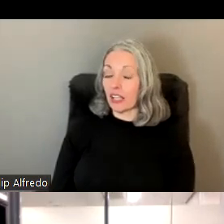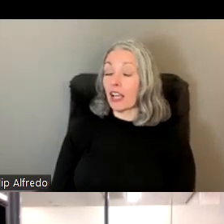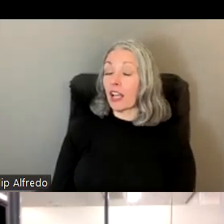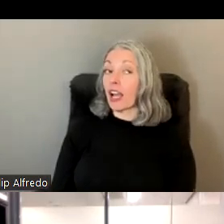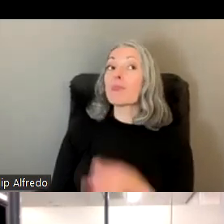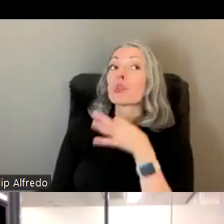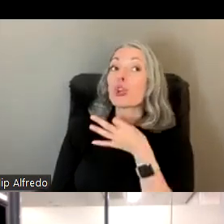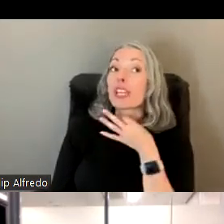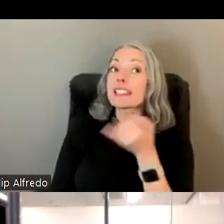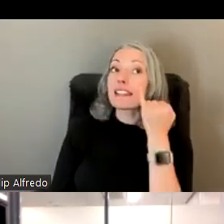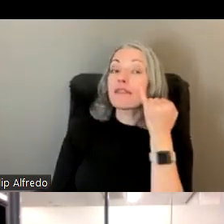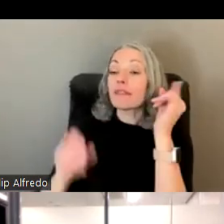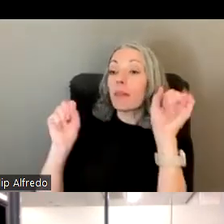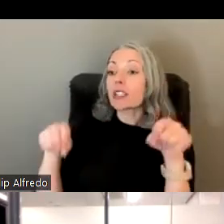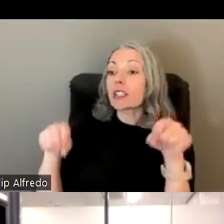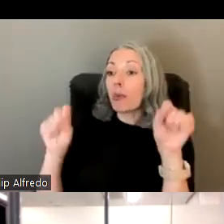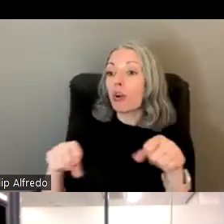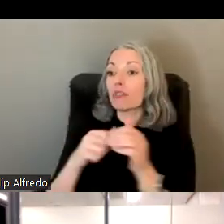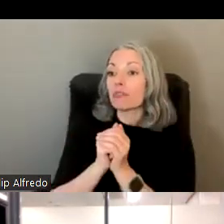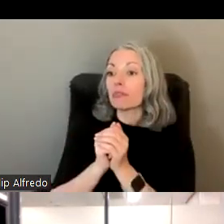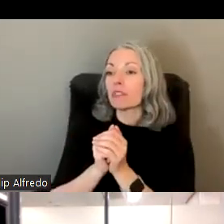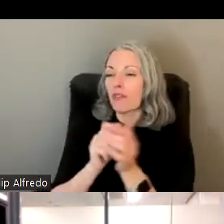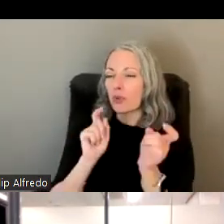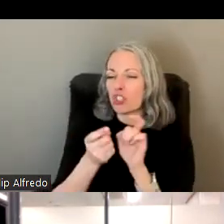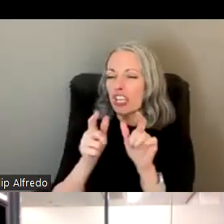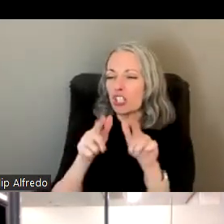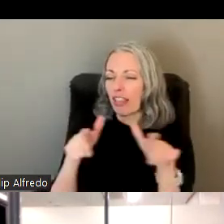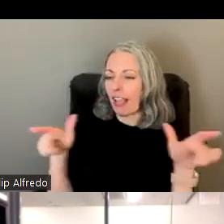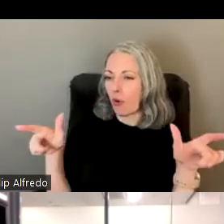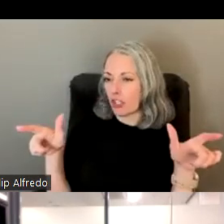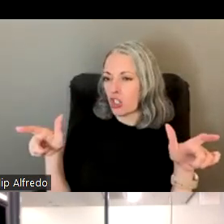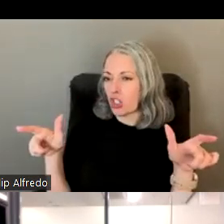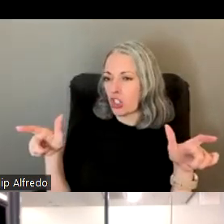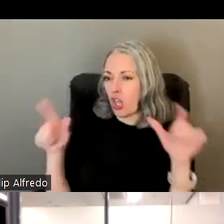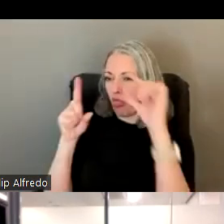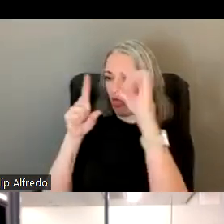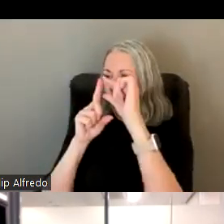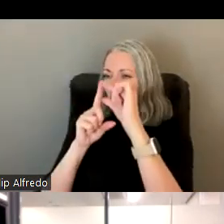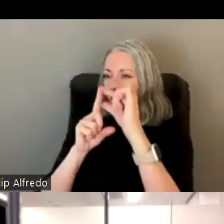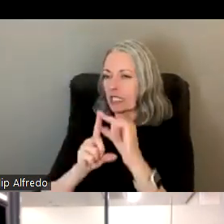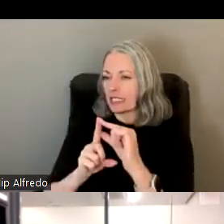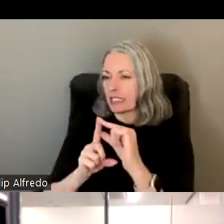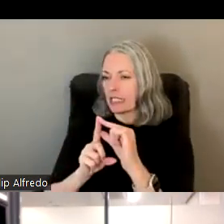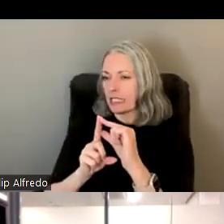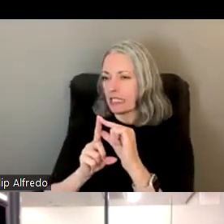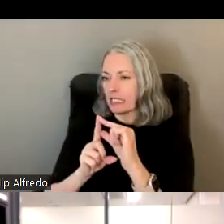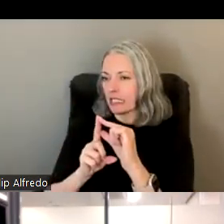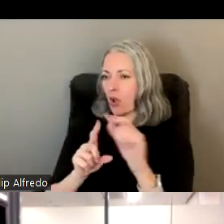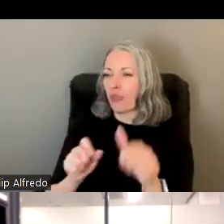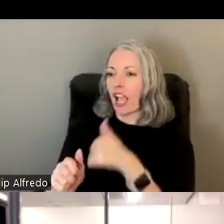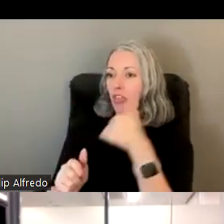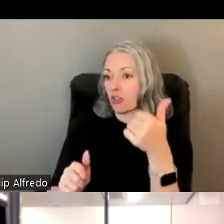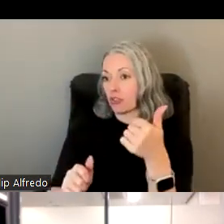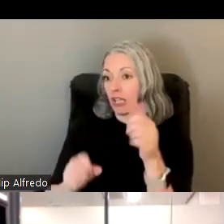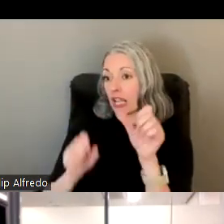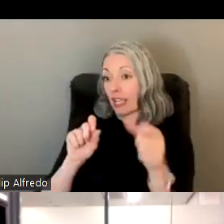we can, modify the language, if we're going to modify the language on one of the others, could we